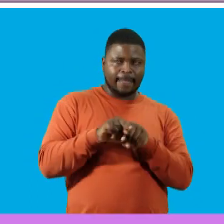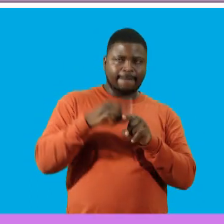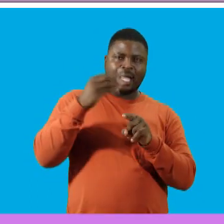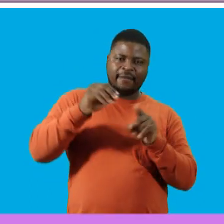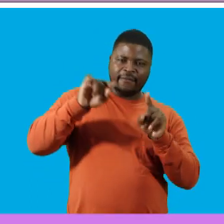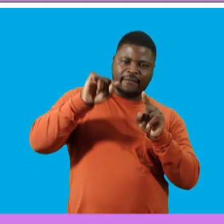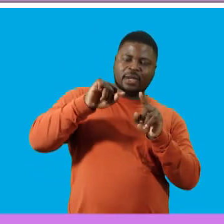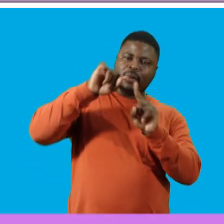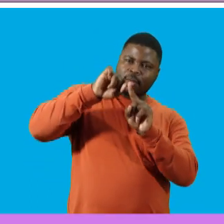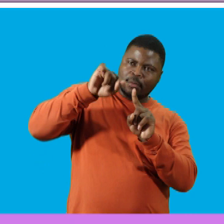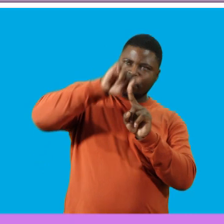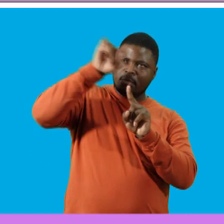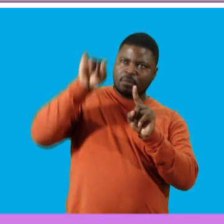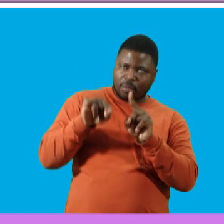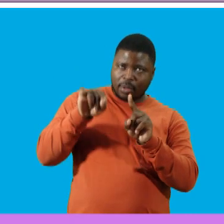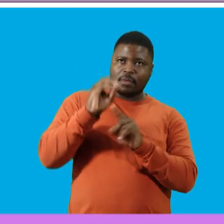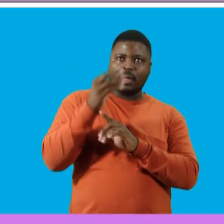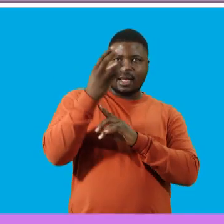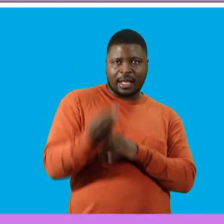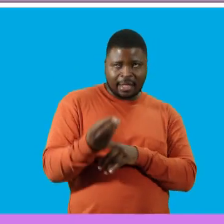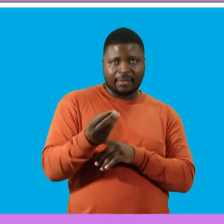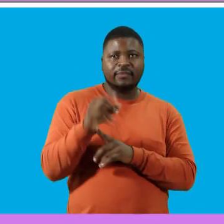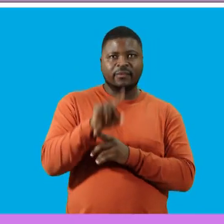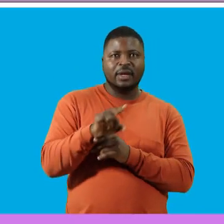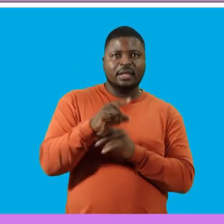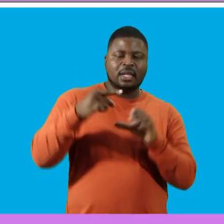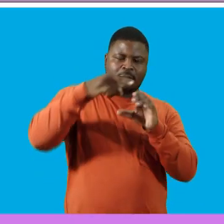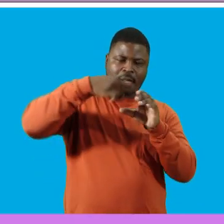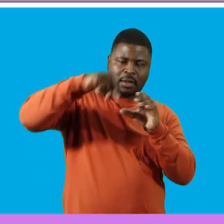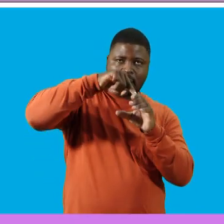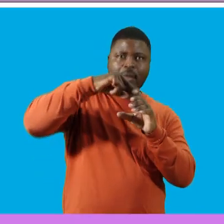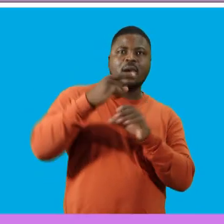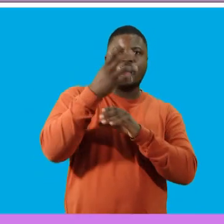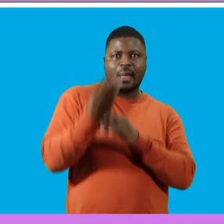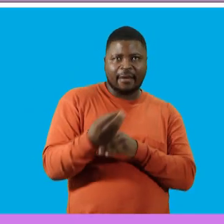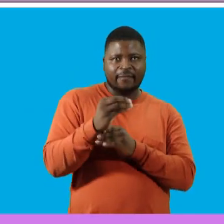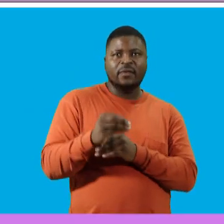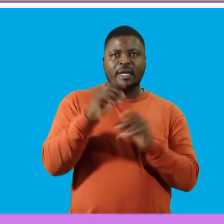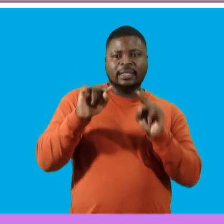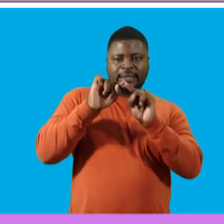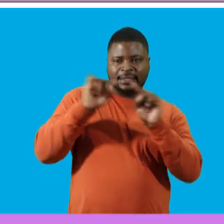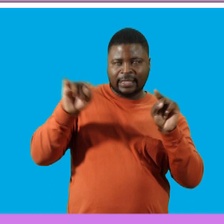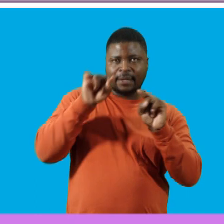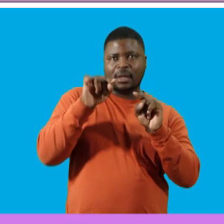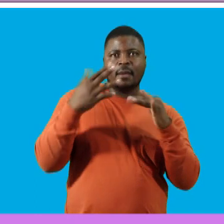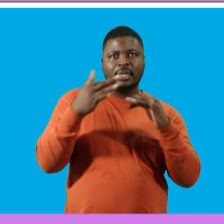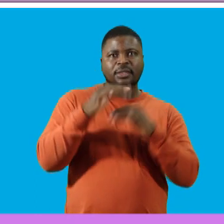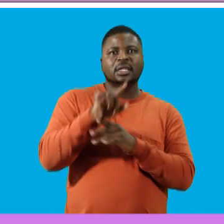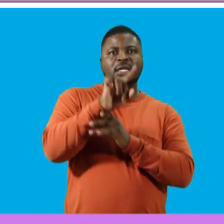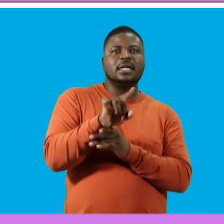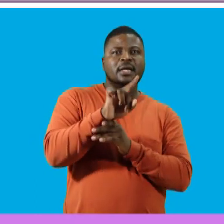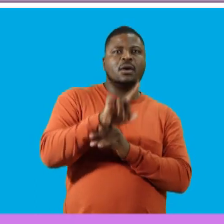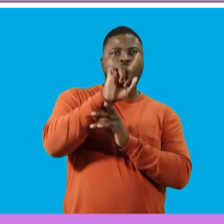middle, creating an open space in the form of a semi-cylinder with a diameter of